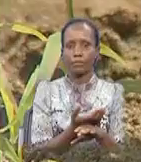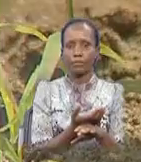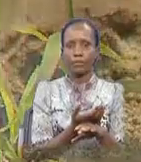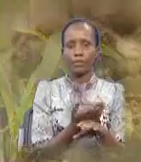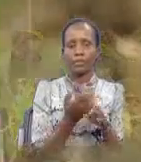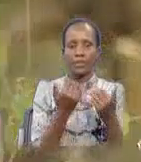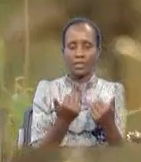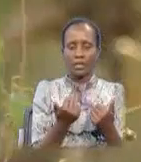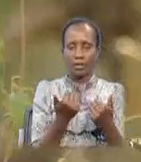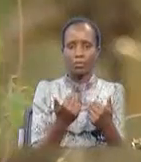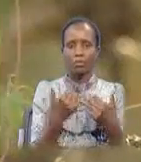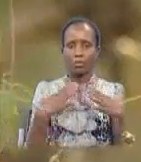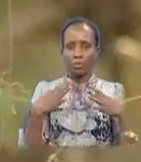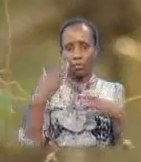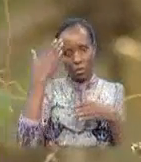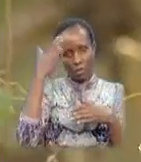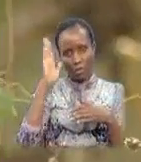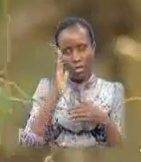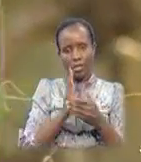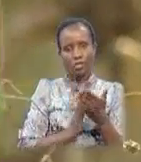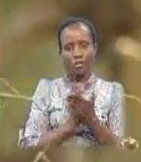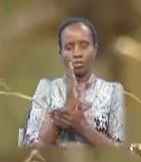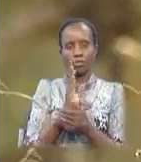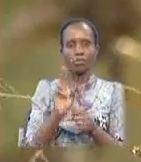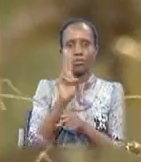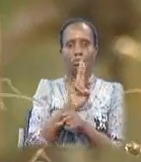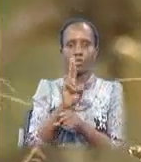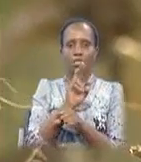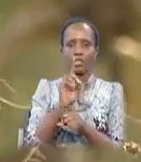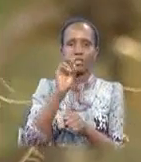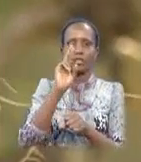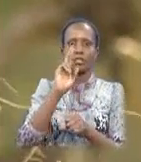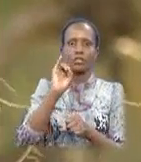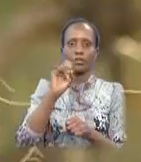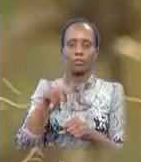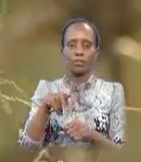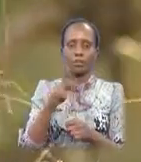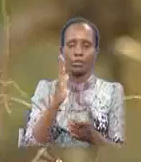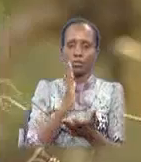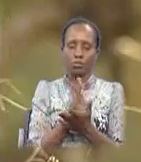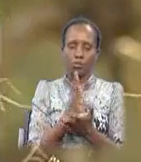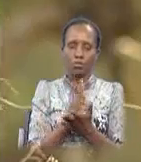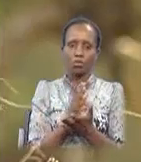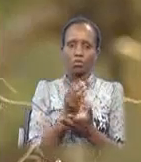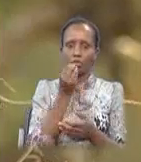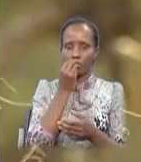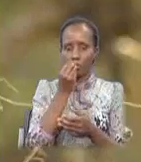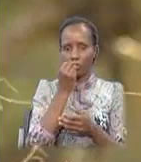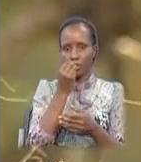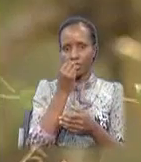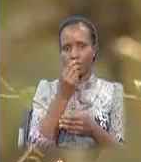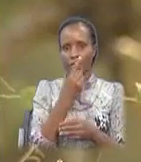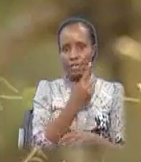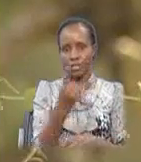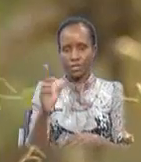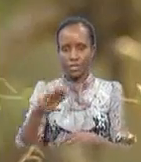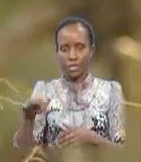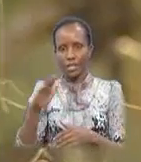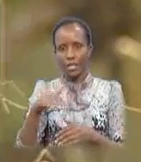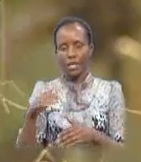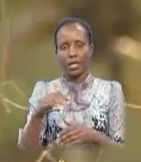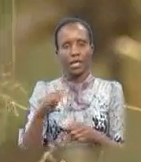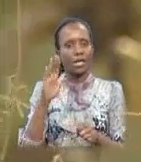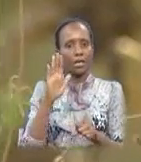It is known that by using drip, the production per unit area goes